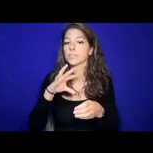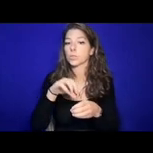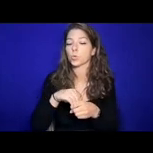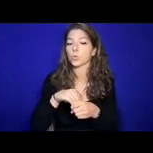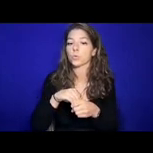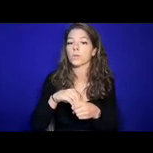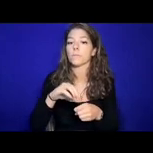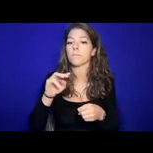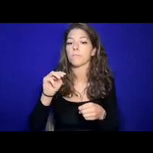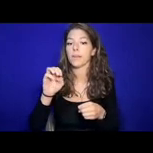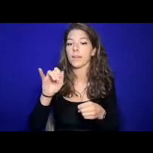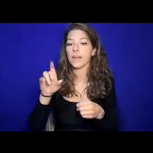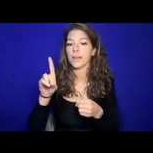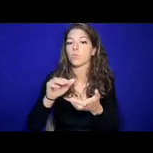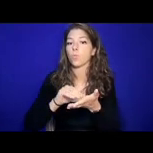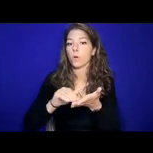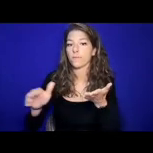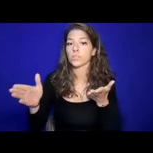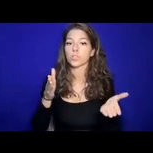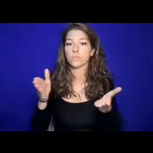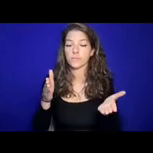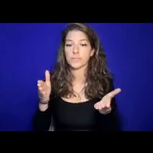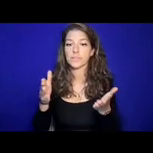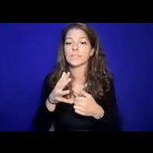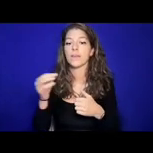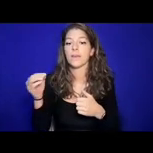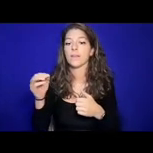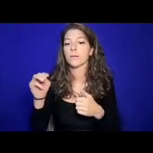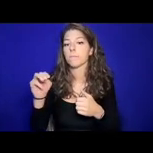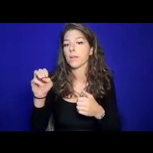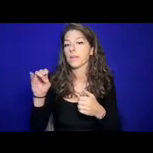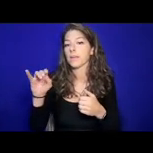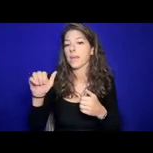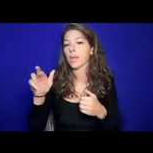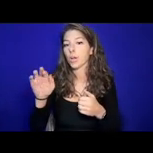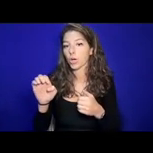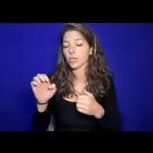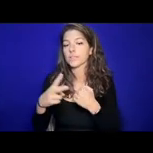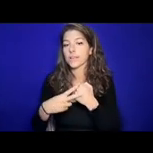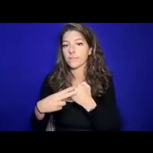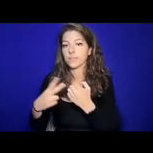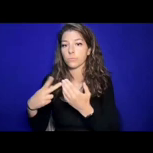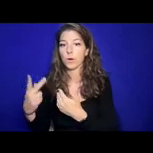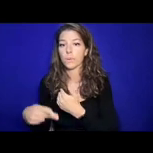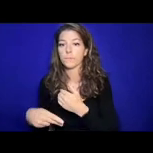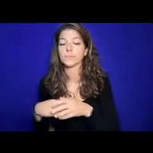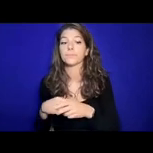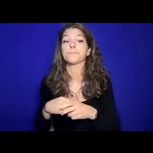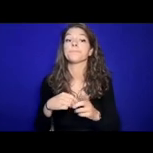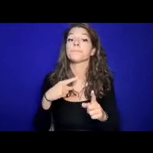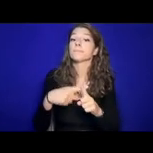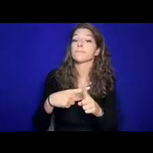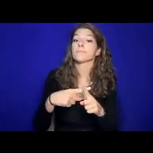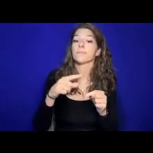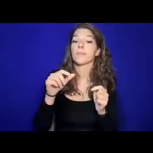include Medicaid waiver services as well as Medicare savings programs. Additionally,